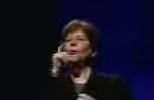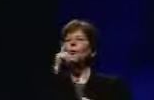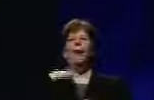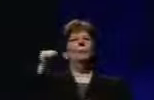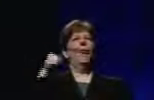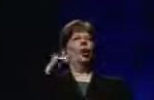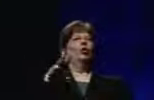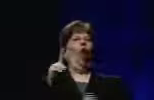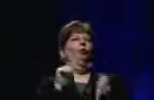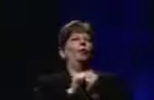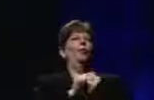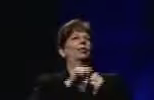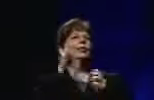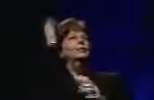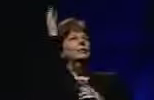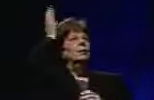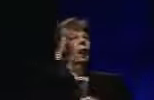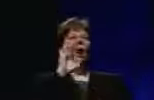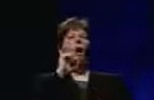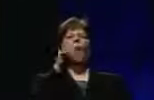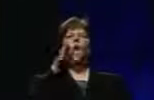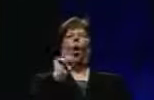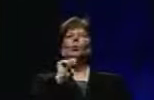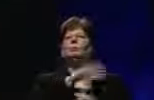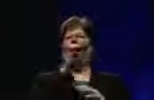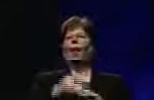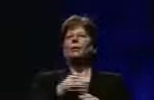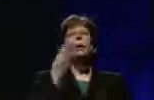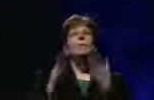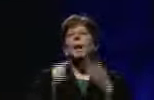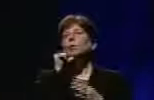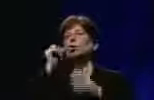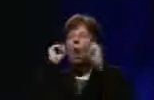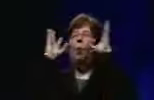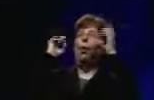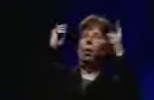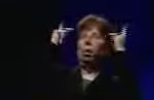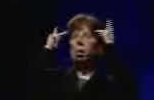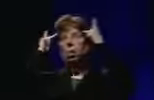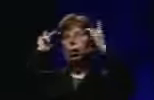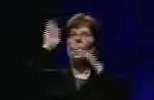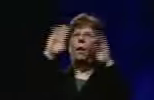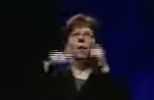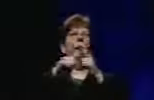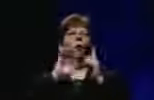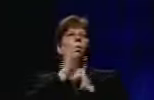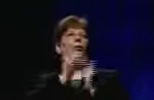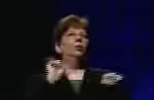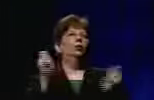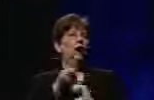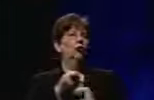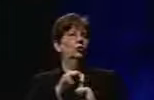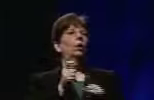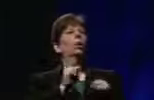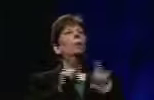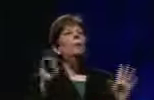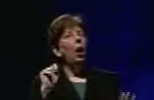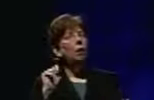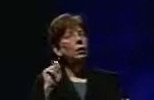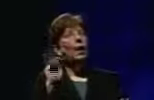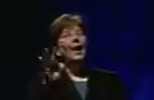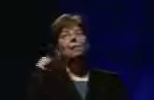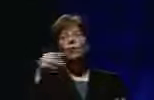backyard. You may not be up at night worrying about climate change, but if you've ever treated a patient with